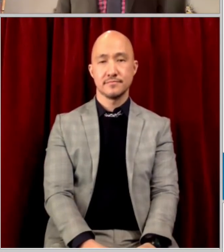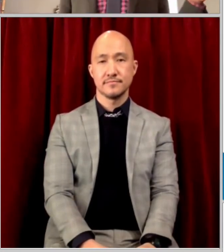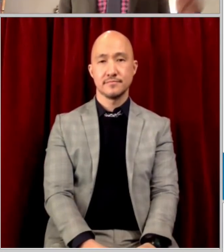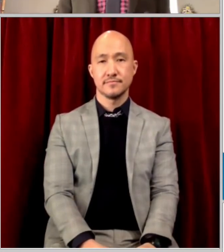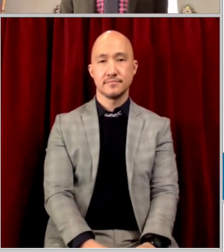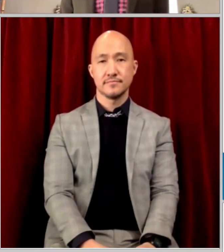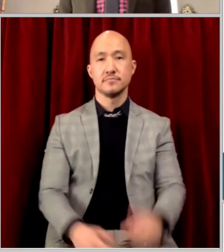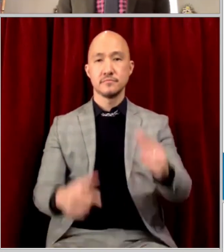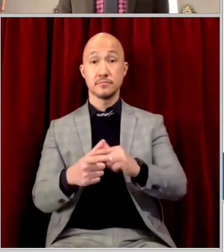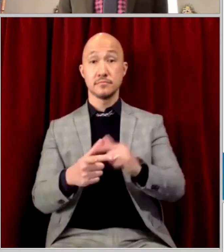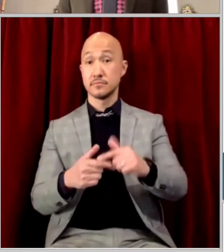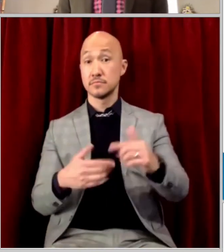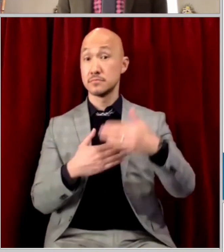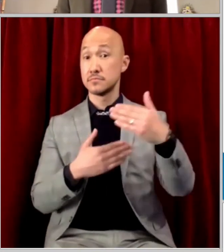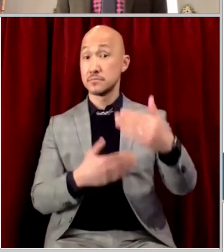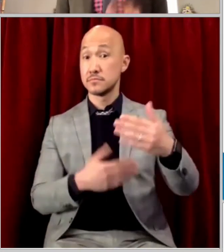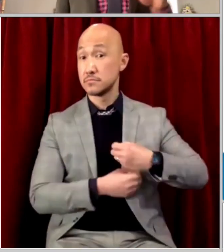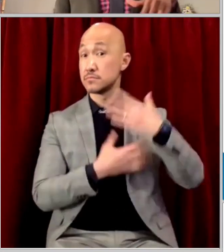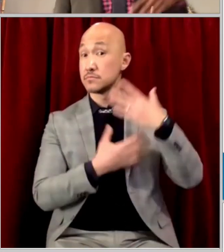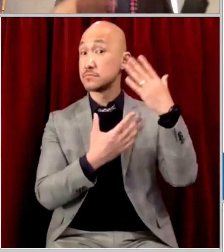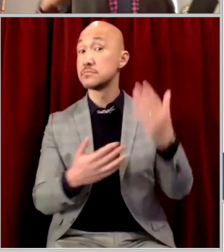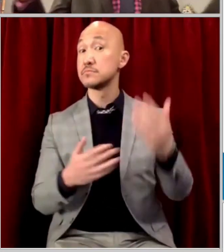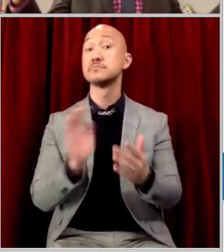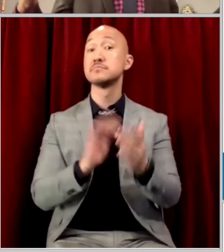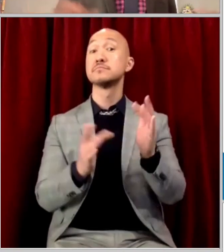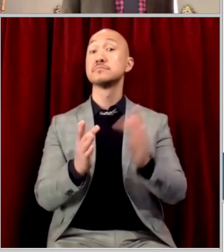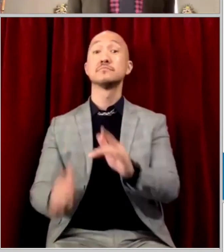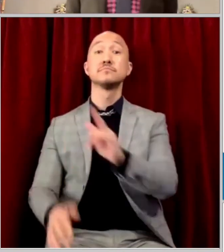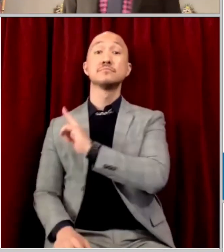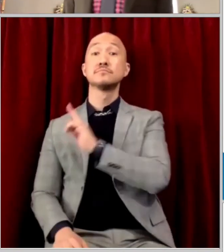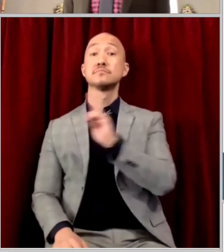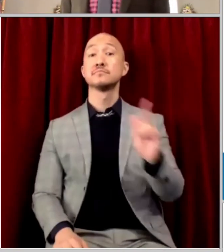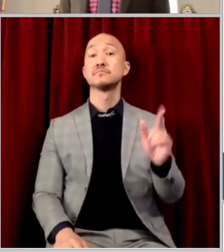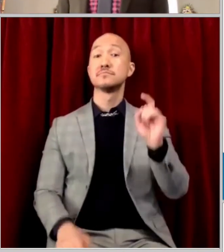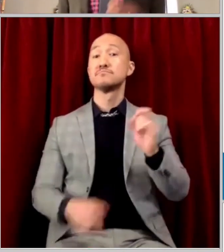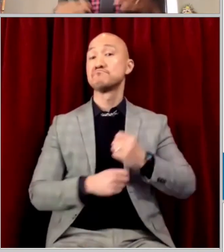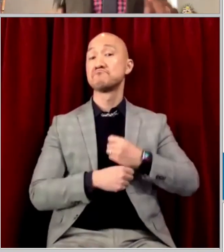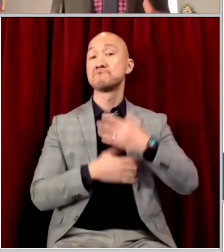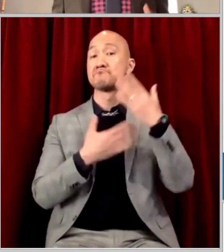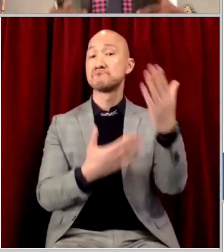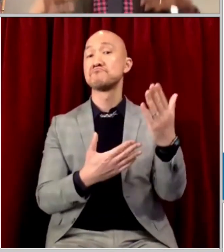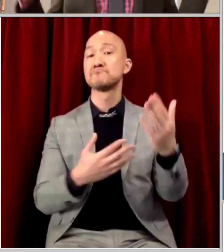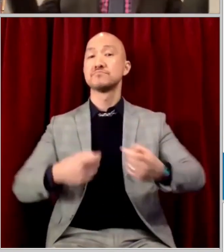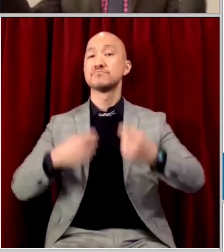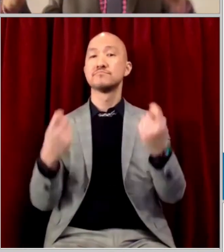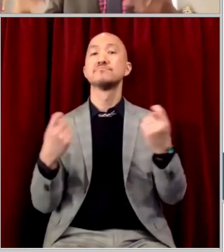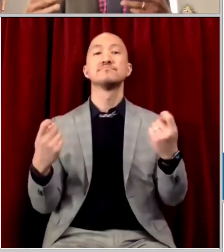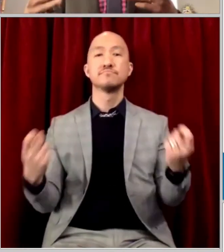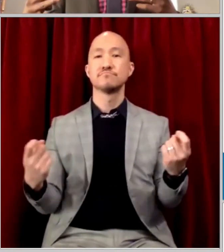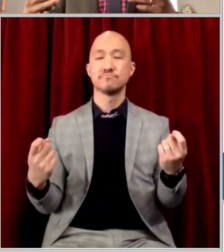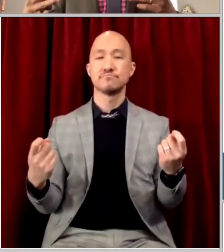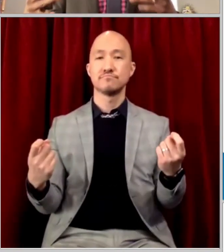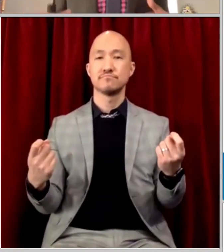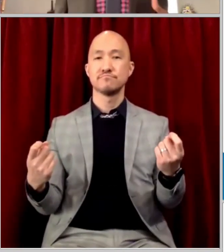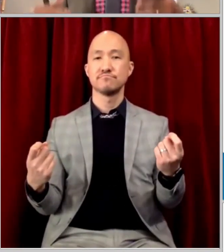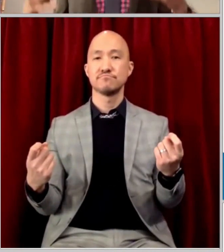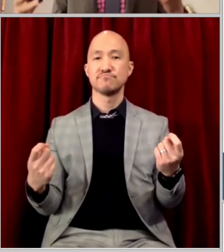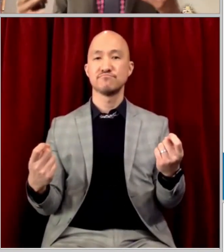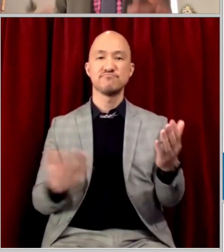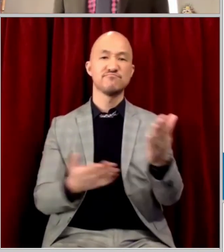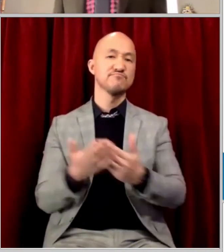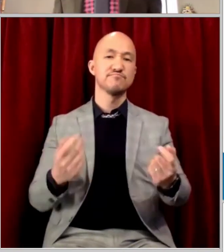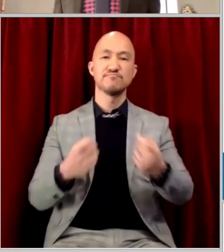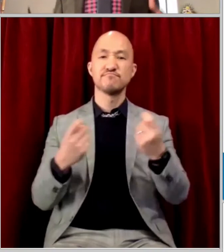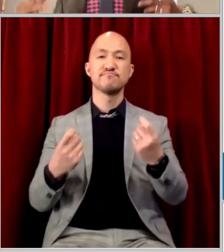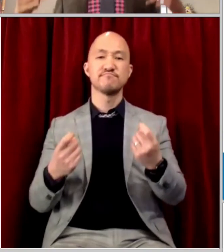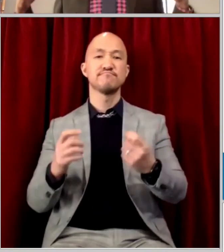now is not the way God intended me to live. There's some things I need to do differently. There's some things I need to get rid of. We need to be able to